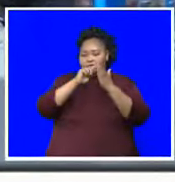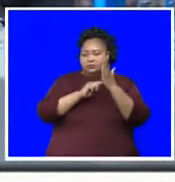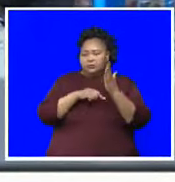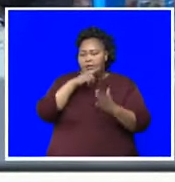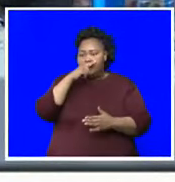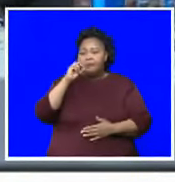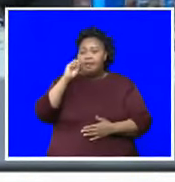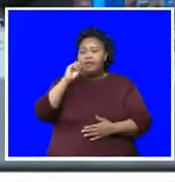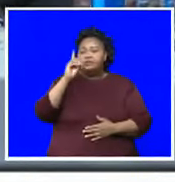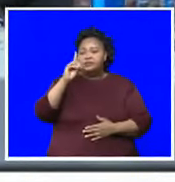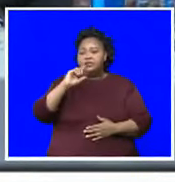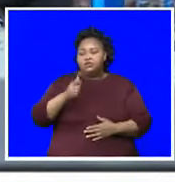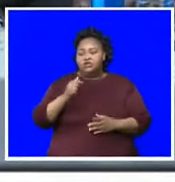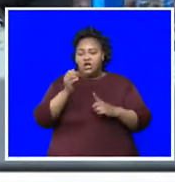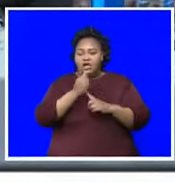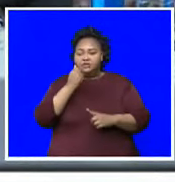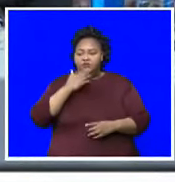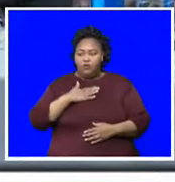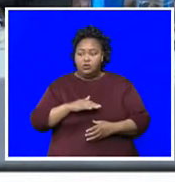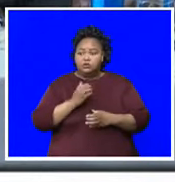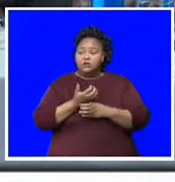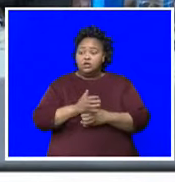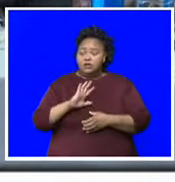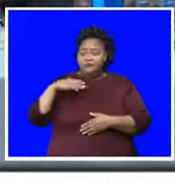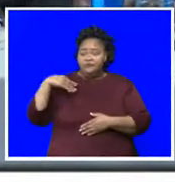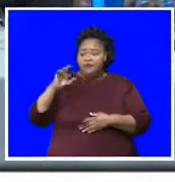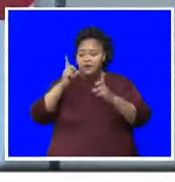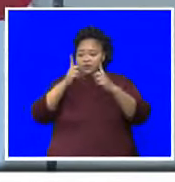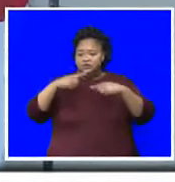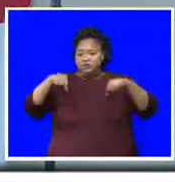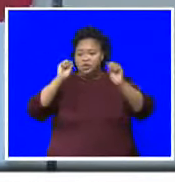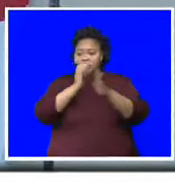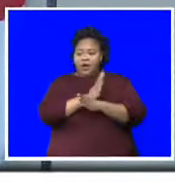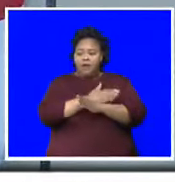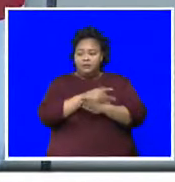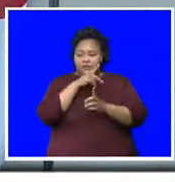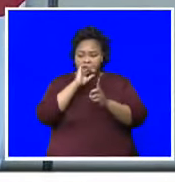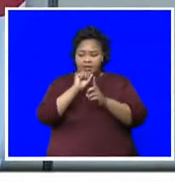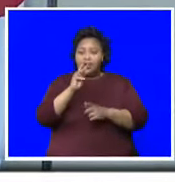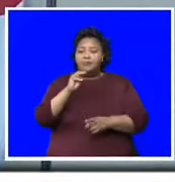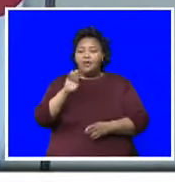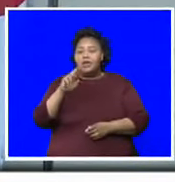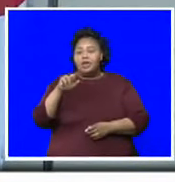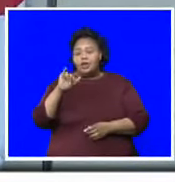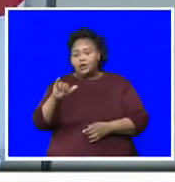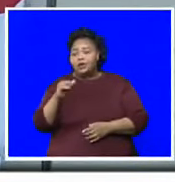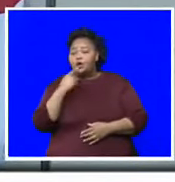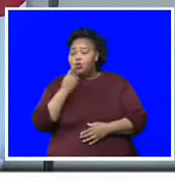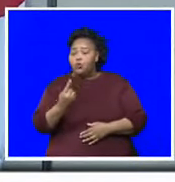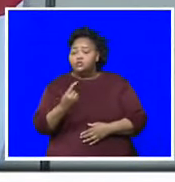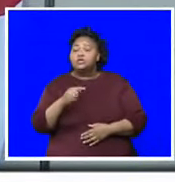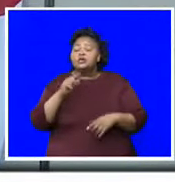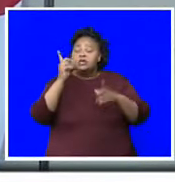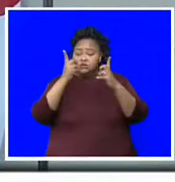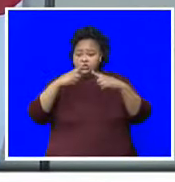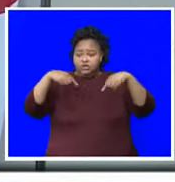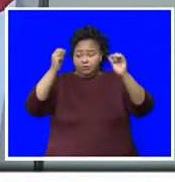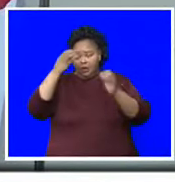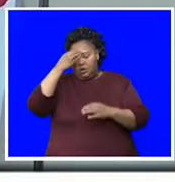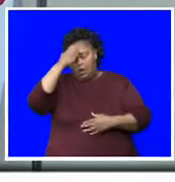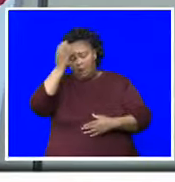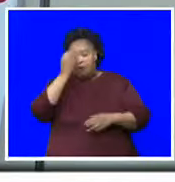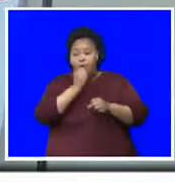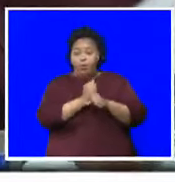The counselor for the Japan Embassy in Eswatini, Mary Hidaga, says the government of Japan is working around the